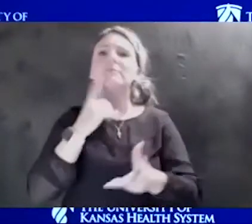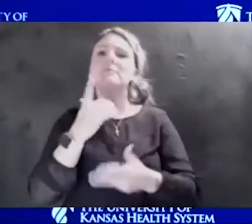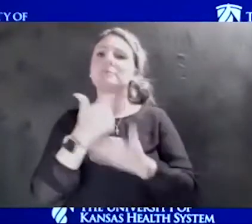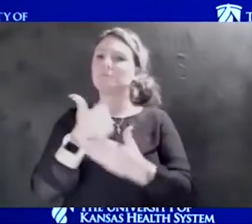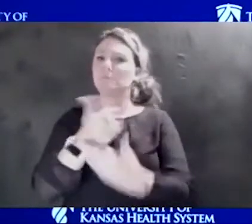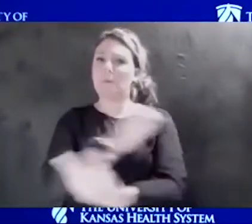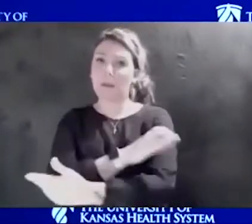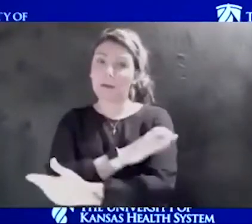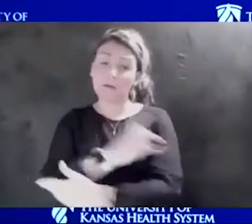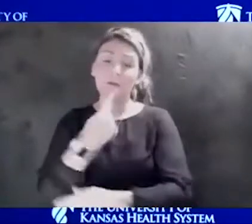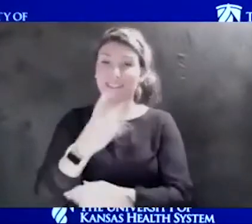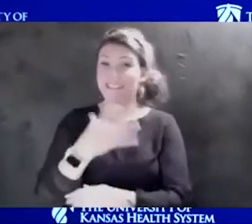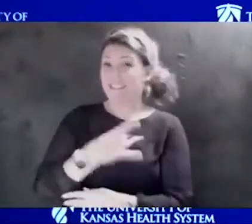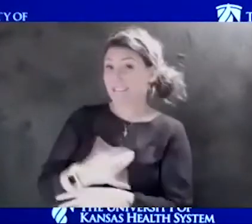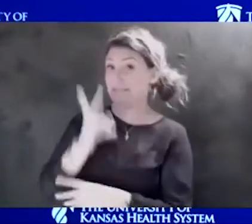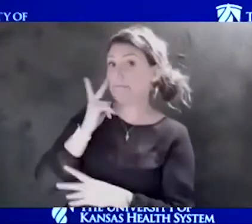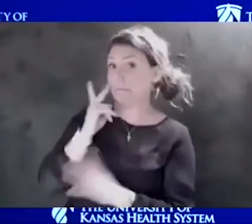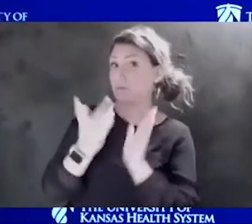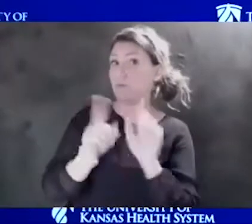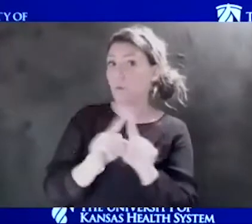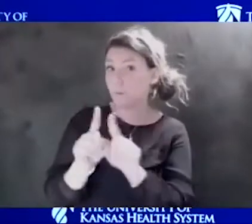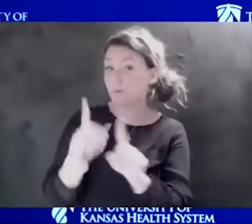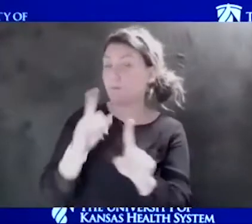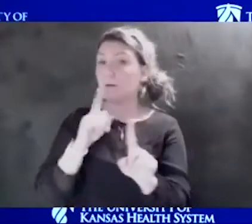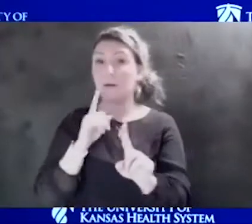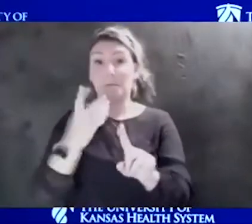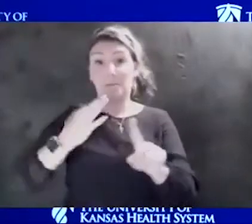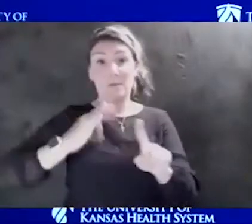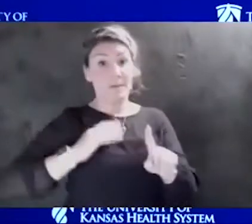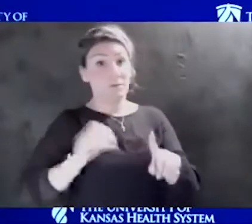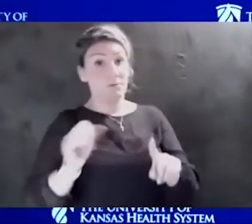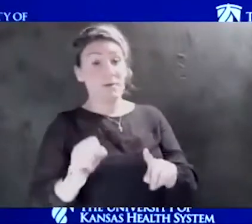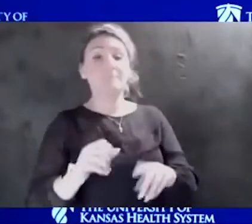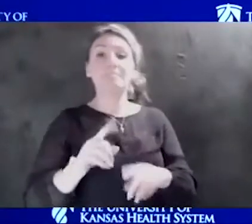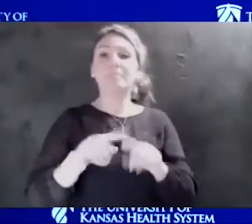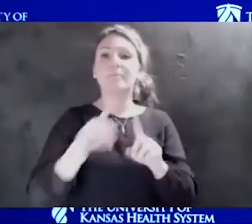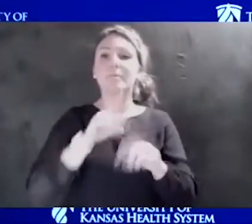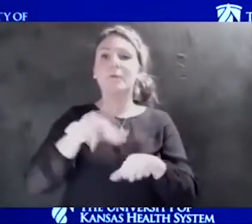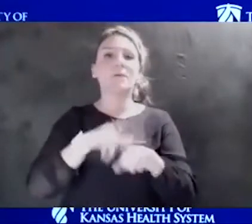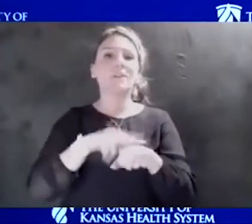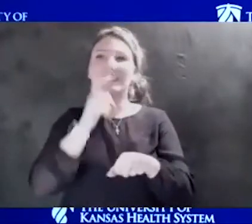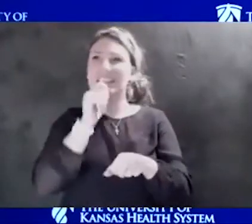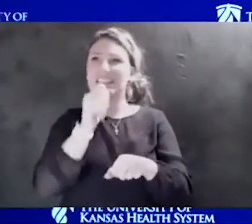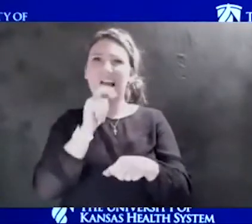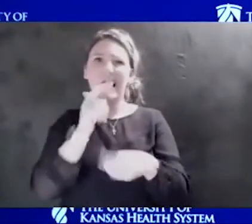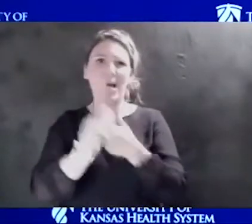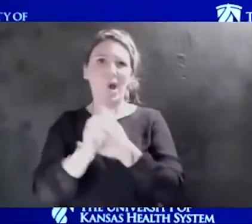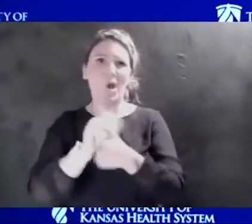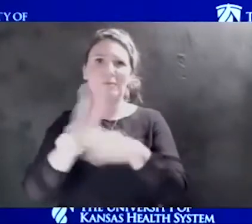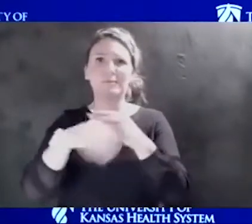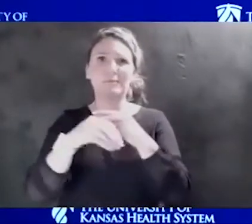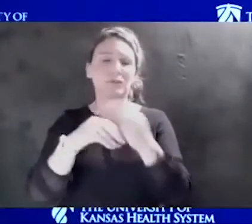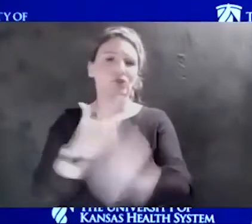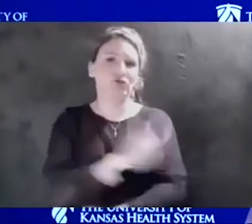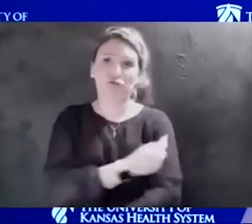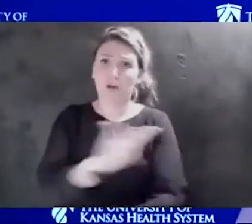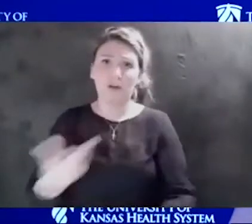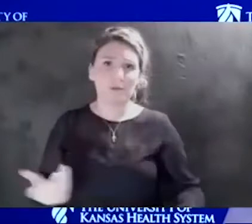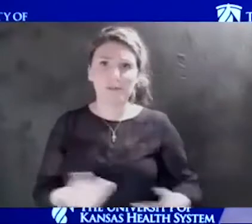see that as well. Will it be beneficial? But of course, I don't see any harm of giving additional dosing. So we'll kind of wait for the